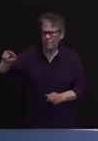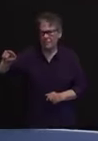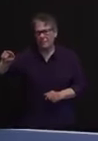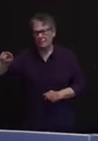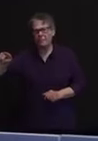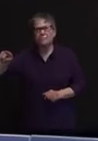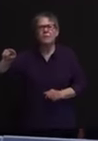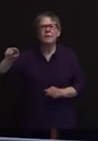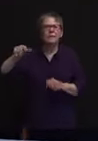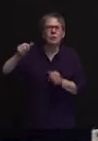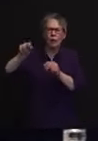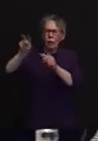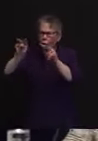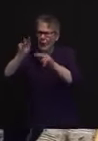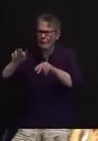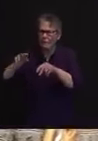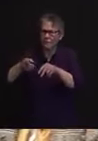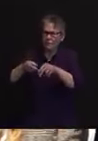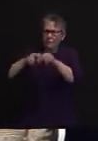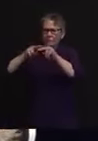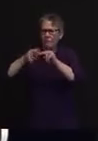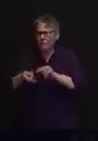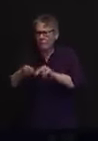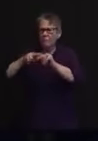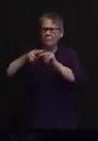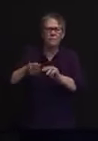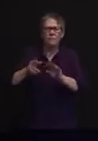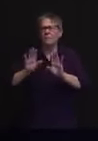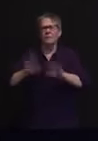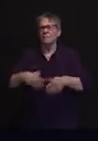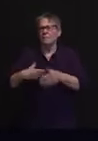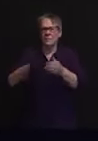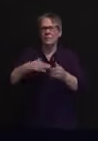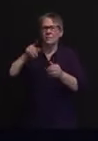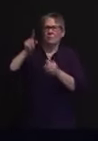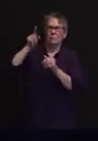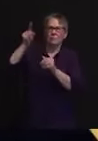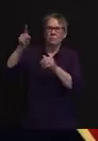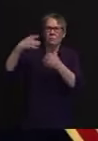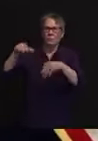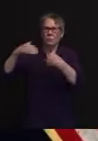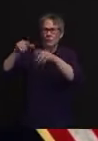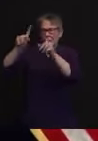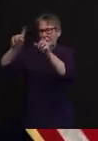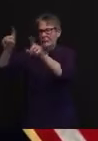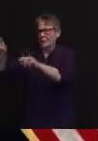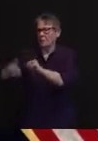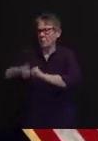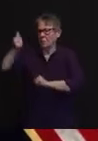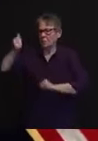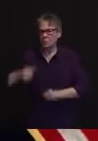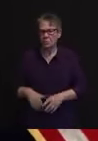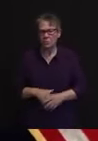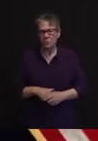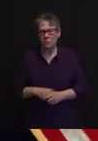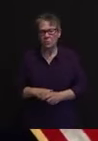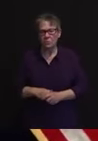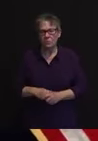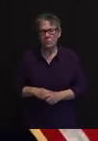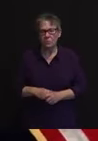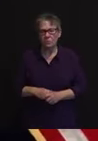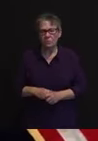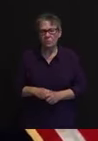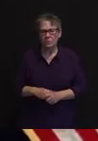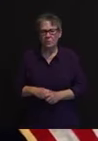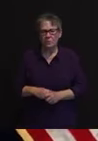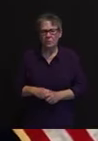I'm going to ask Pat to clean up on compliance, PP, anything else. And Brendan, when we do start, we're going to start with Elise